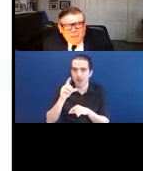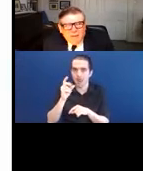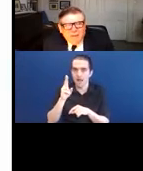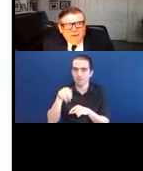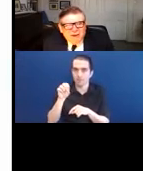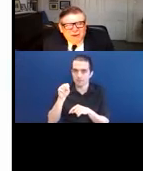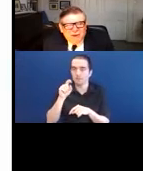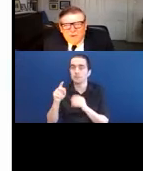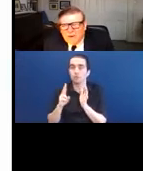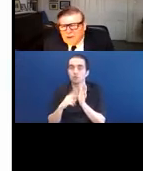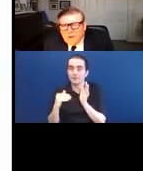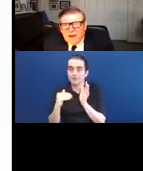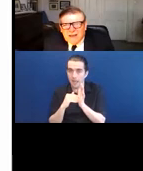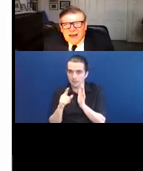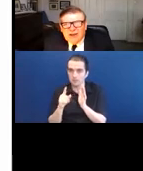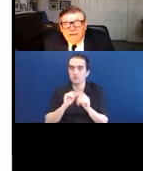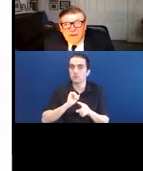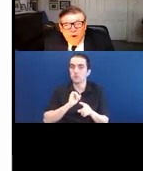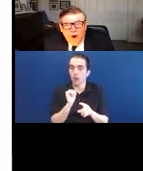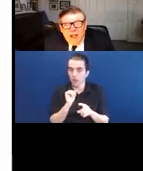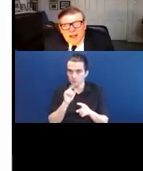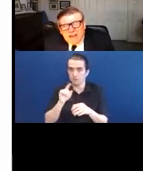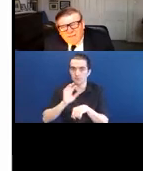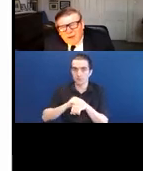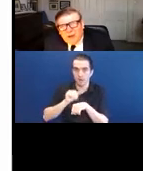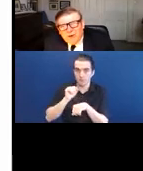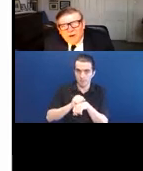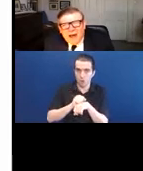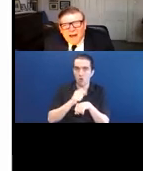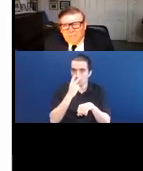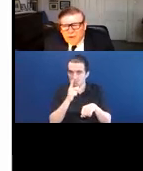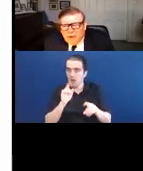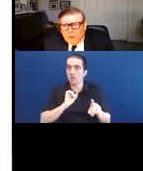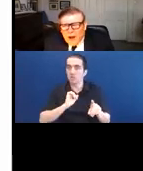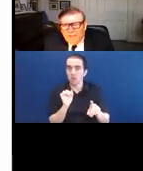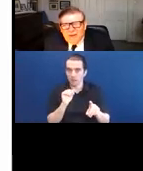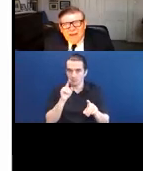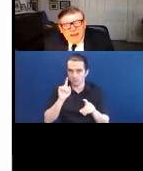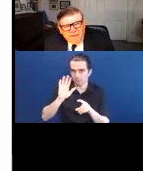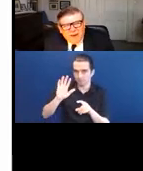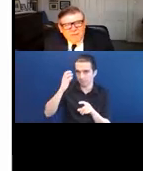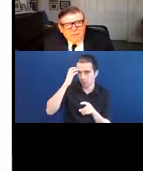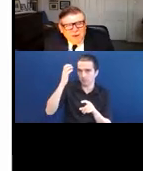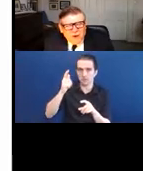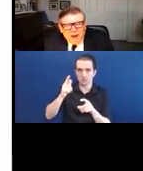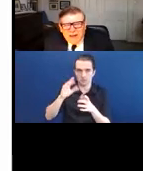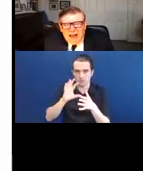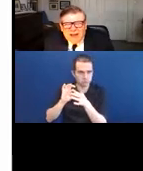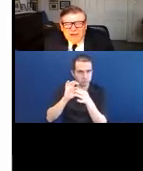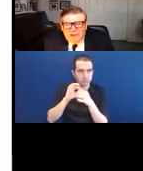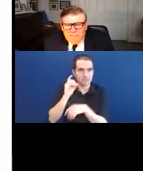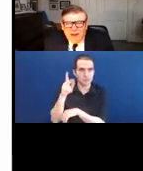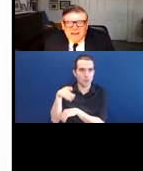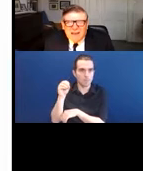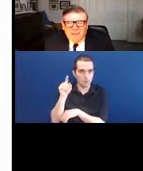disabled people. It prefers to talk to the organisations for, something we talked about in Module 1. There is a difference between